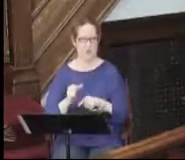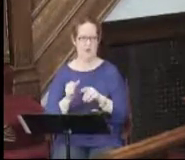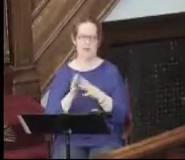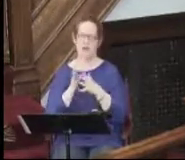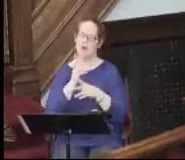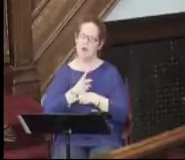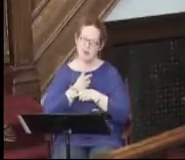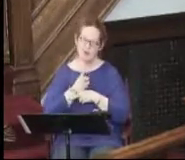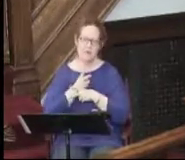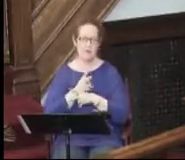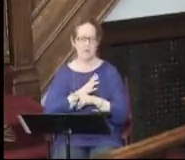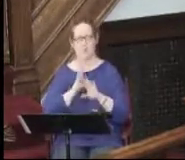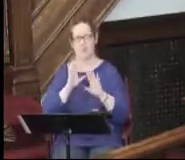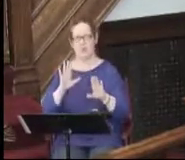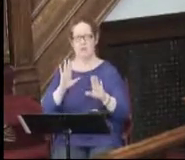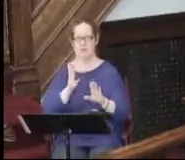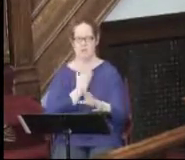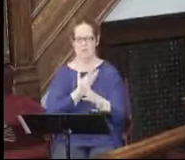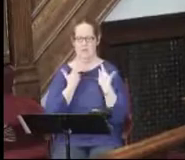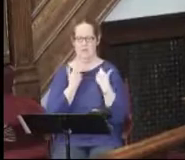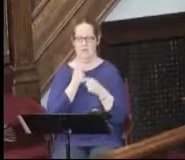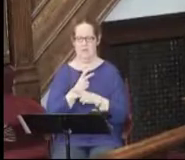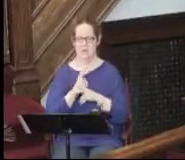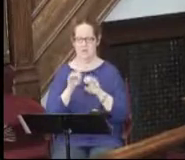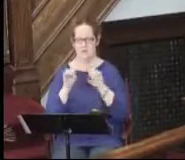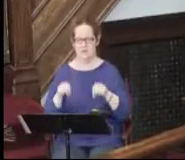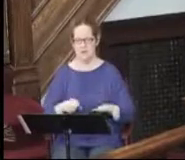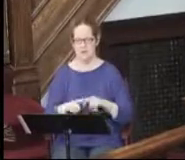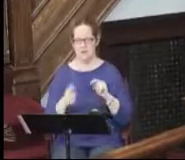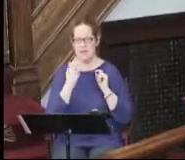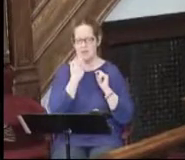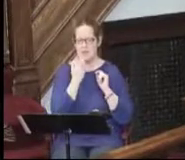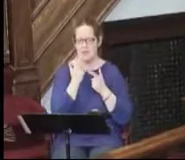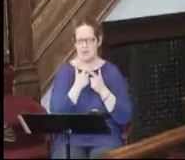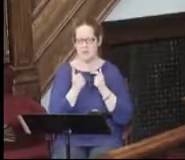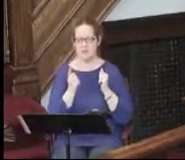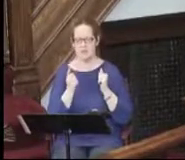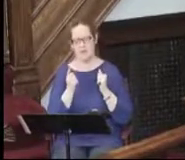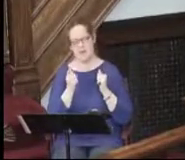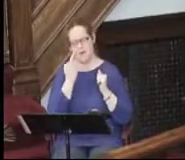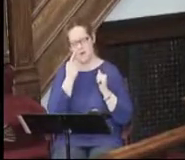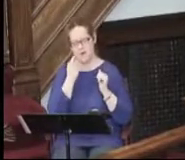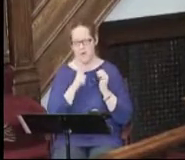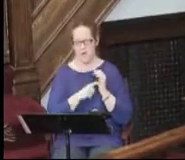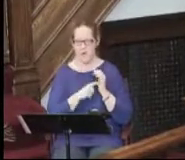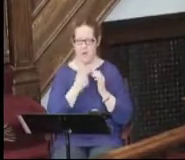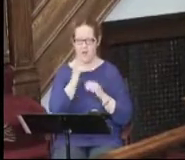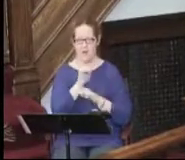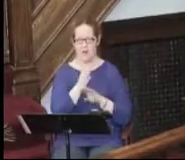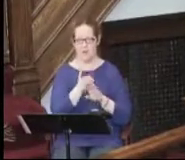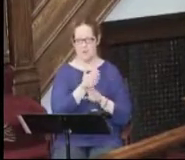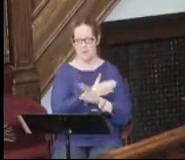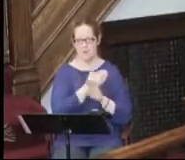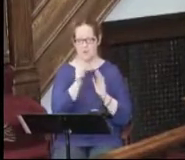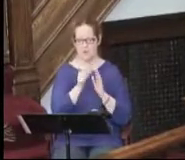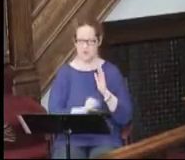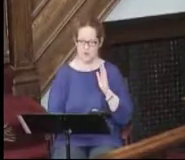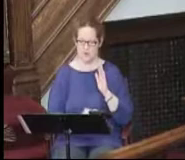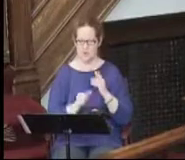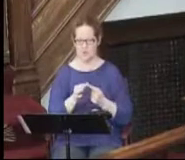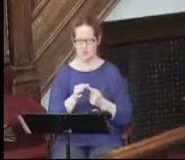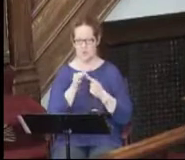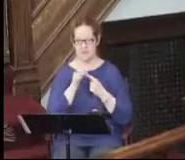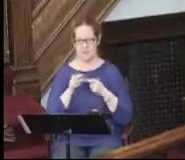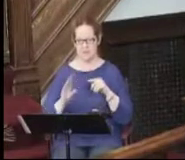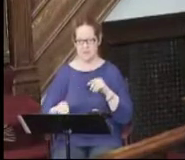So thankful for our healthcare system. But there are little things at the edges. The night before surgery, you have to get this special